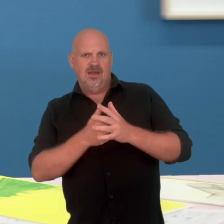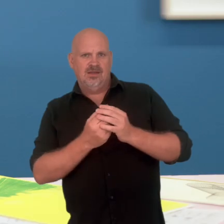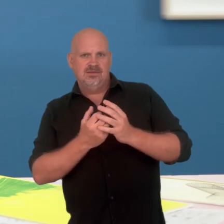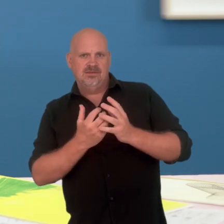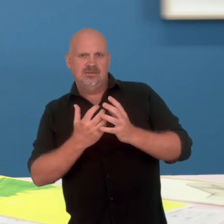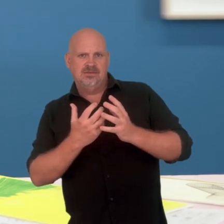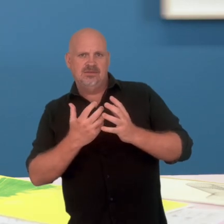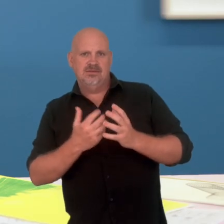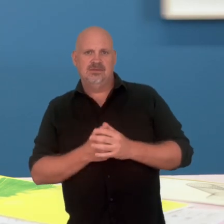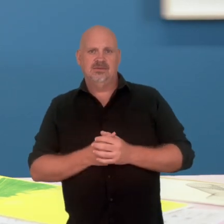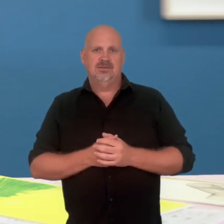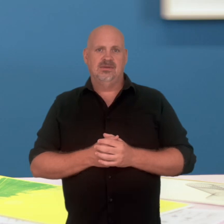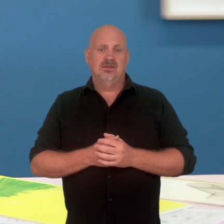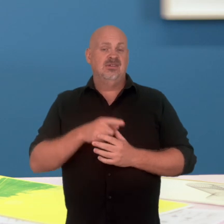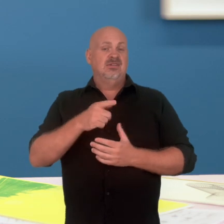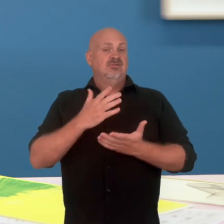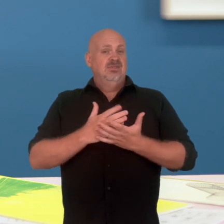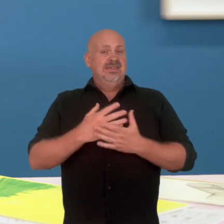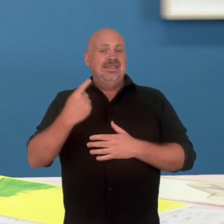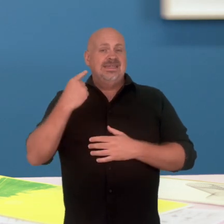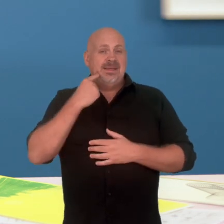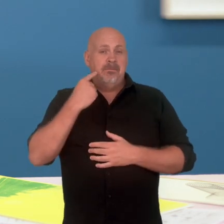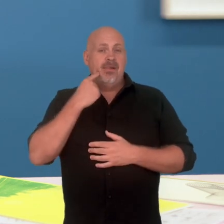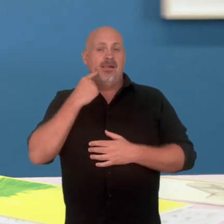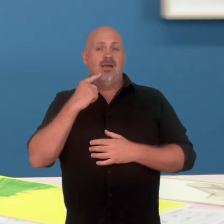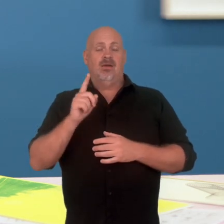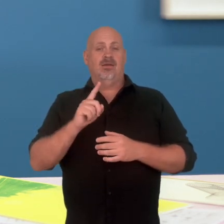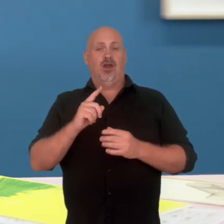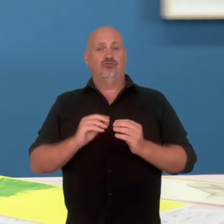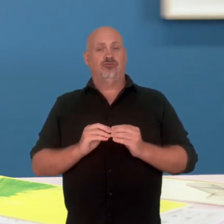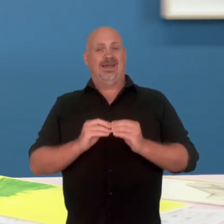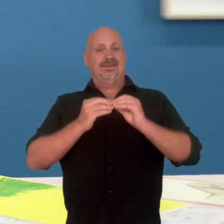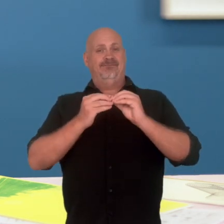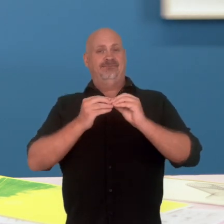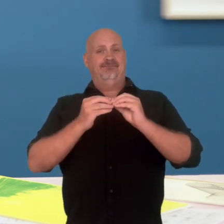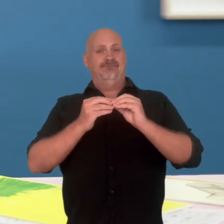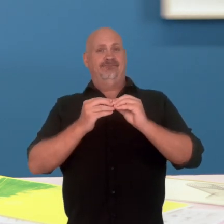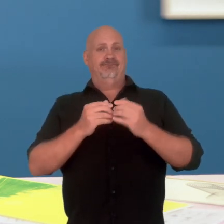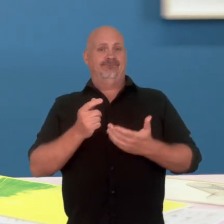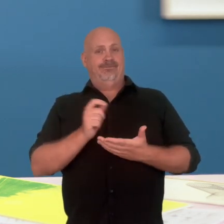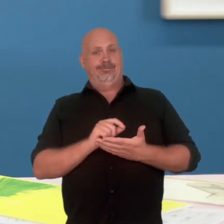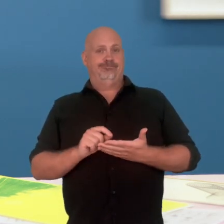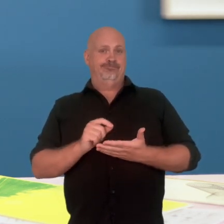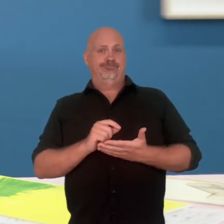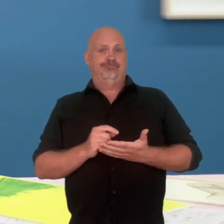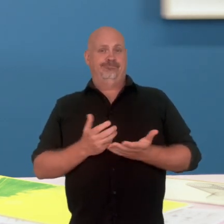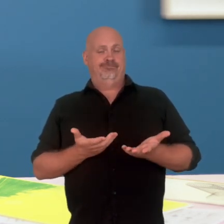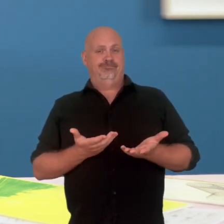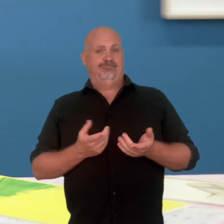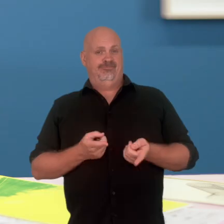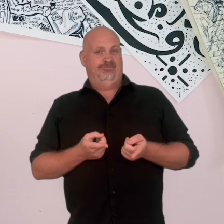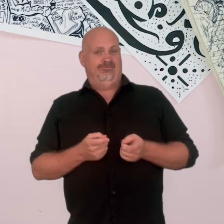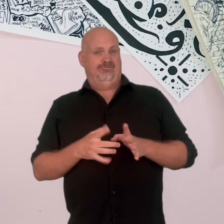say, is a very simple example of a creative process.